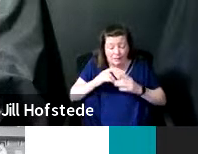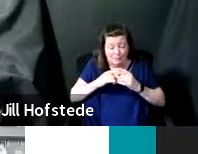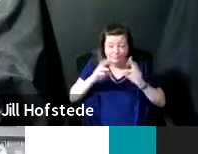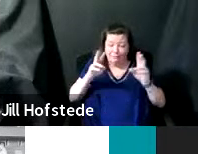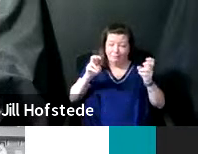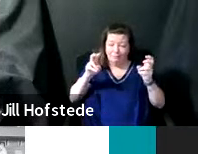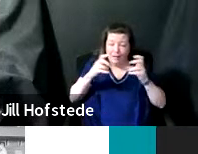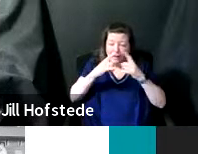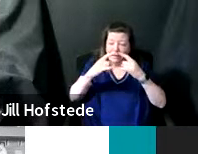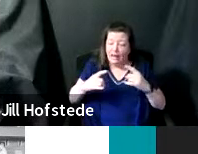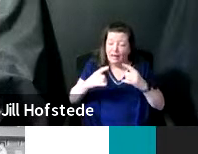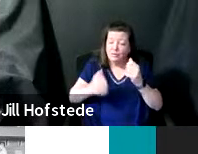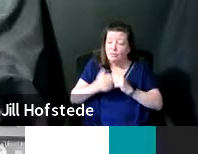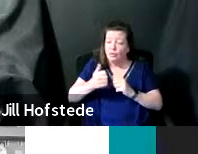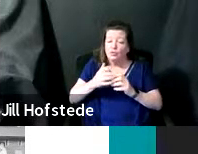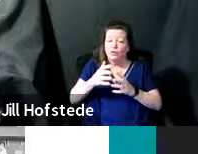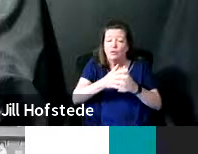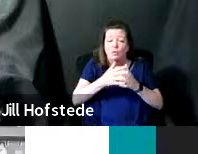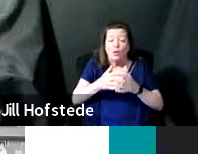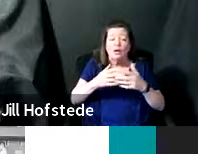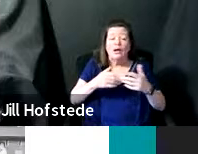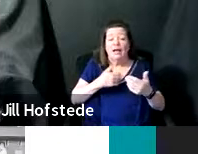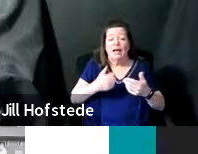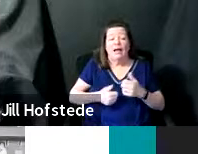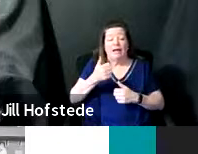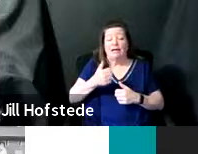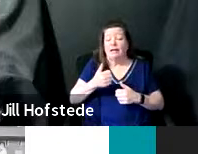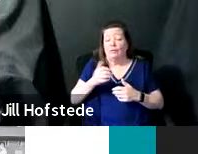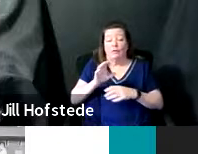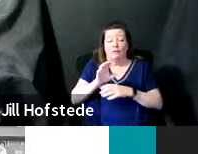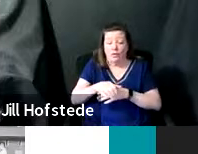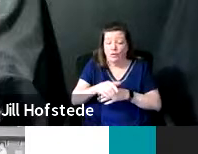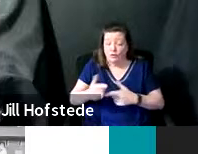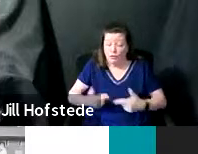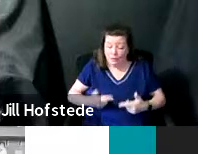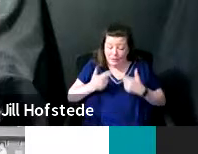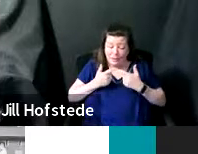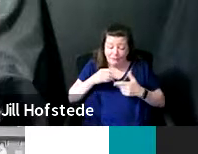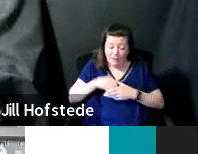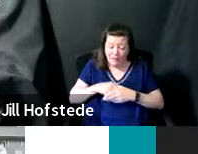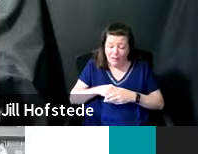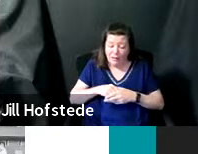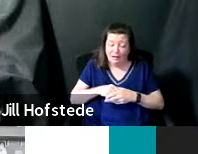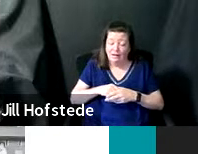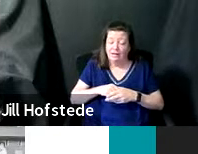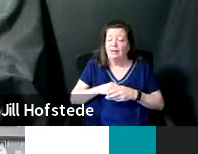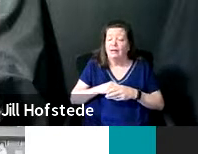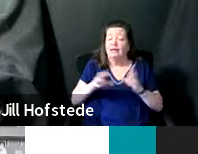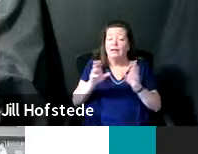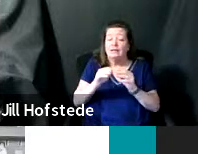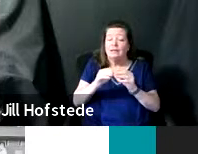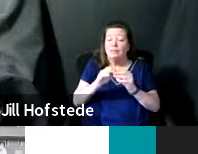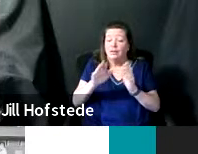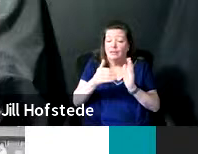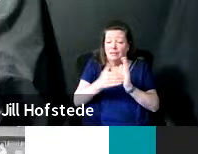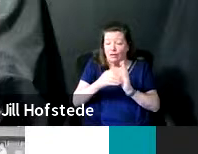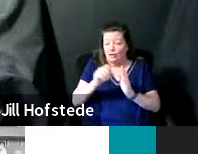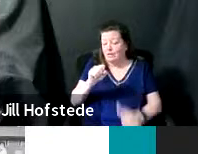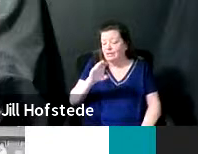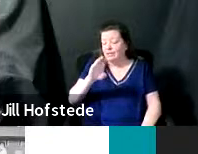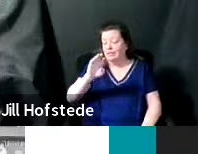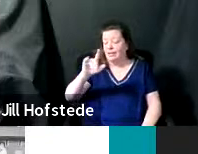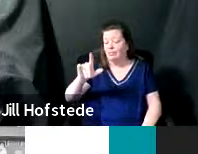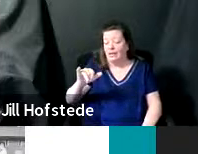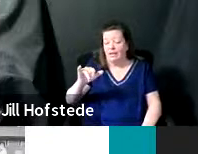area Japanese Americans were also evacuated from their homes and forced to live at the Portland Assembly Center, where very